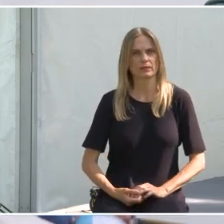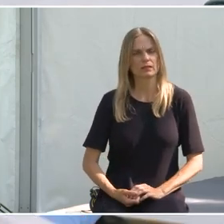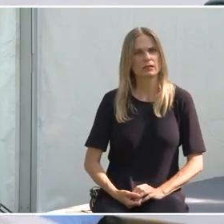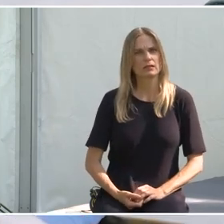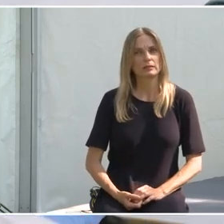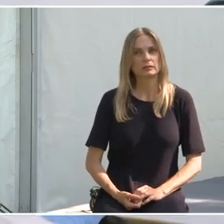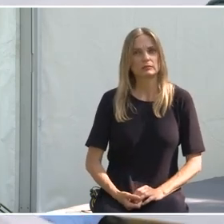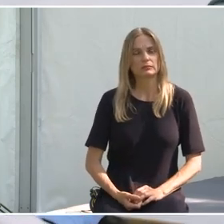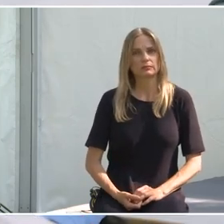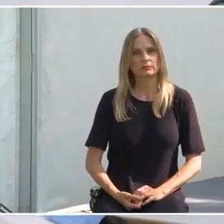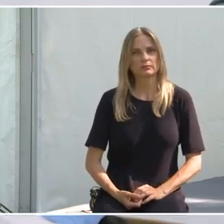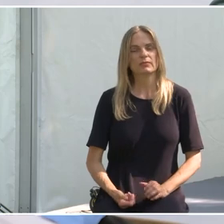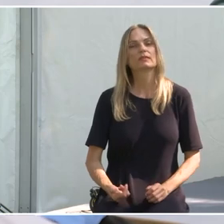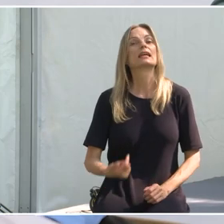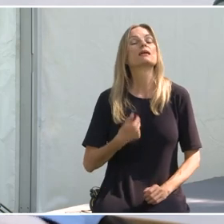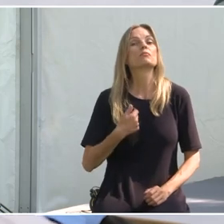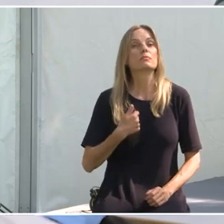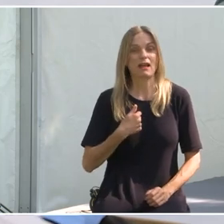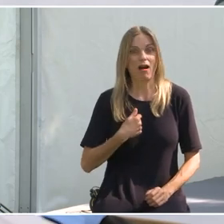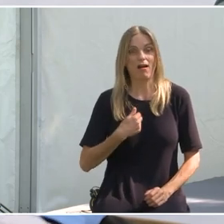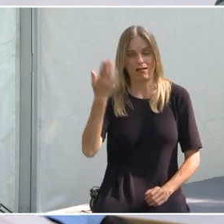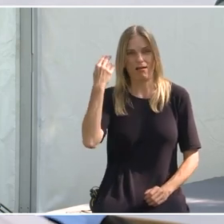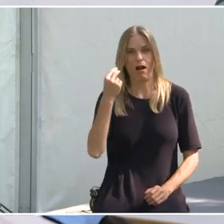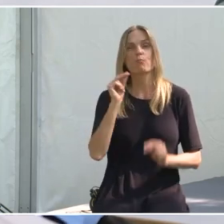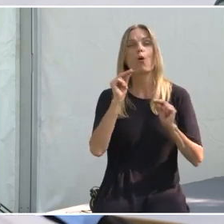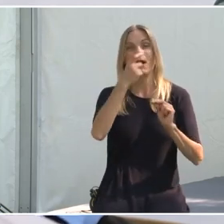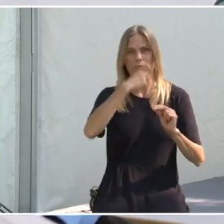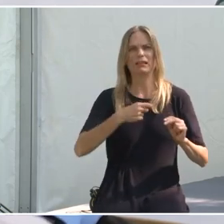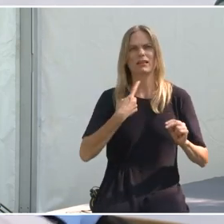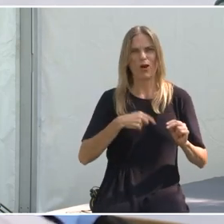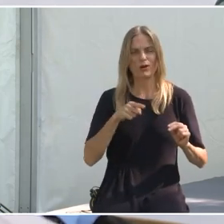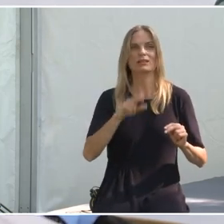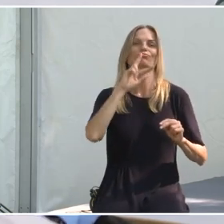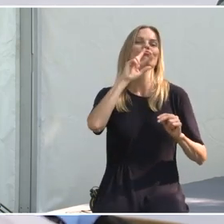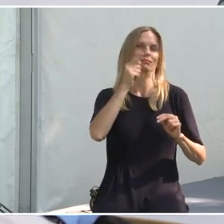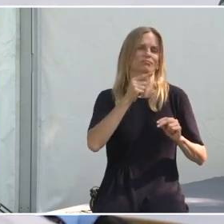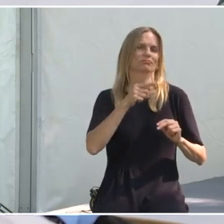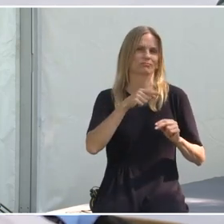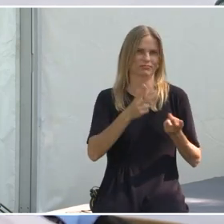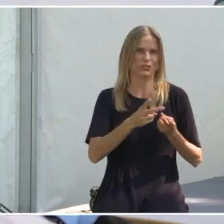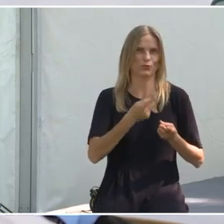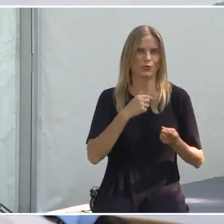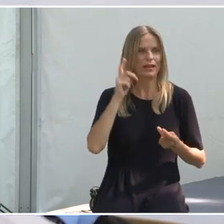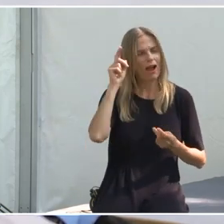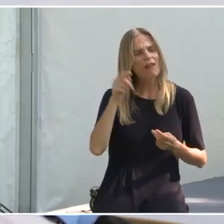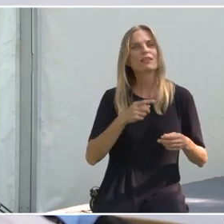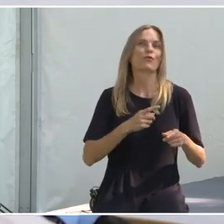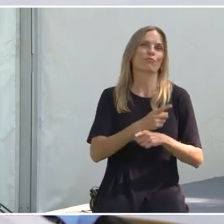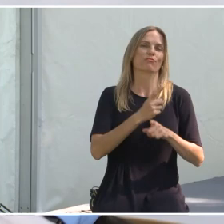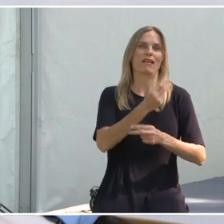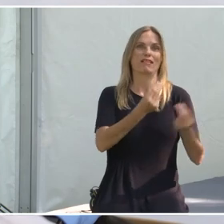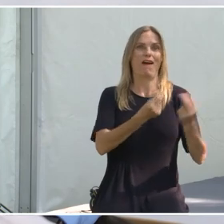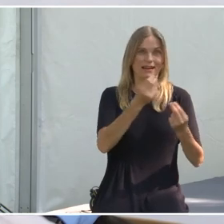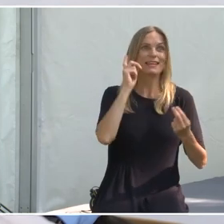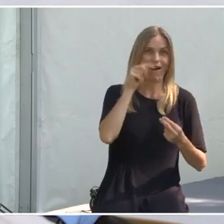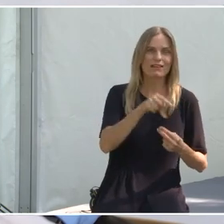So I've screwed up with that as a teacher sometimes, and you really see them, like, you think you're making a joke,